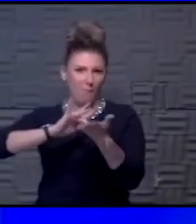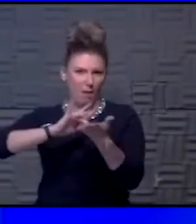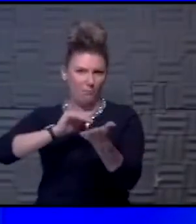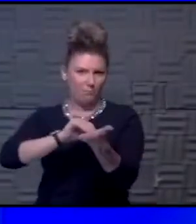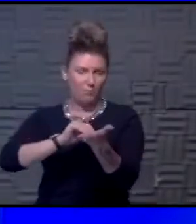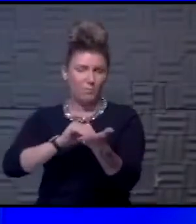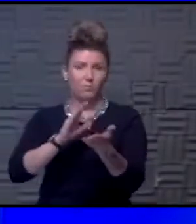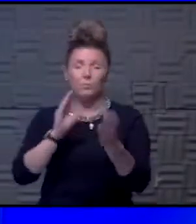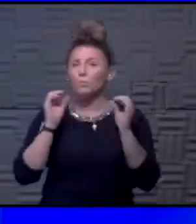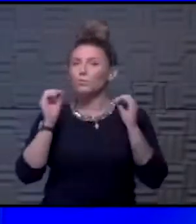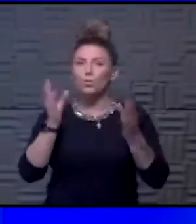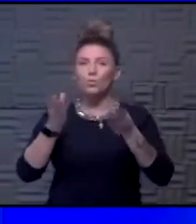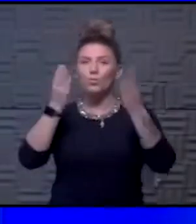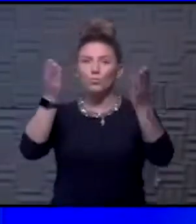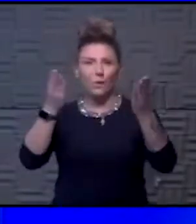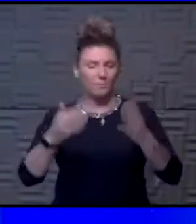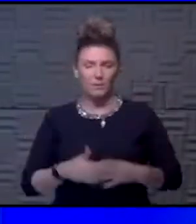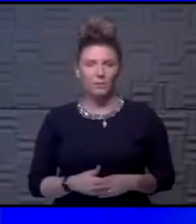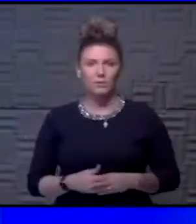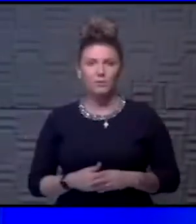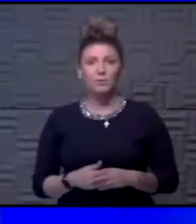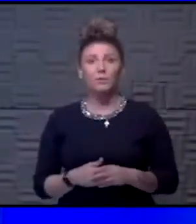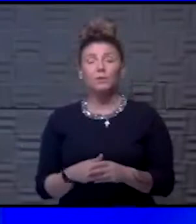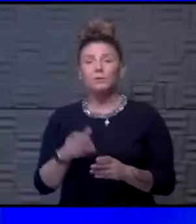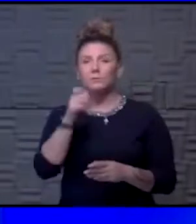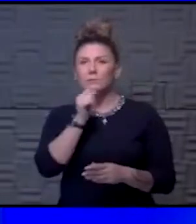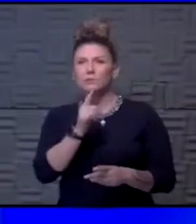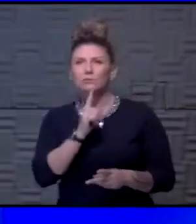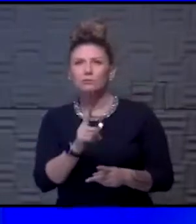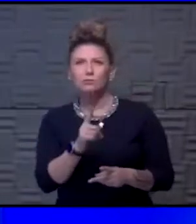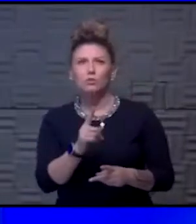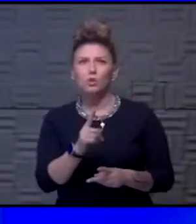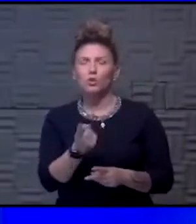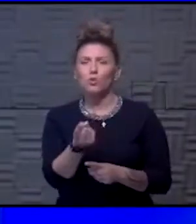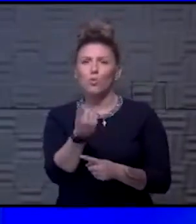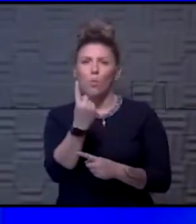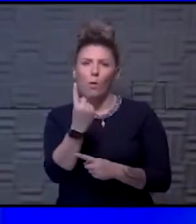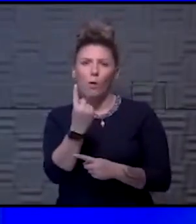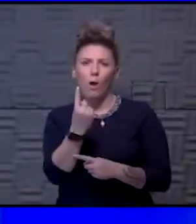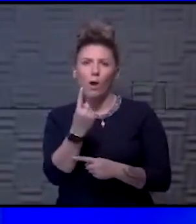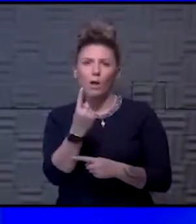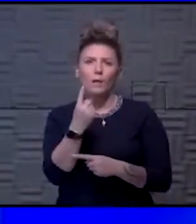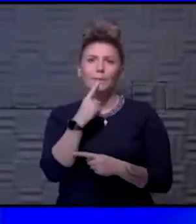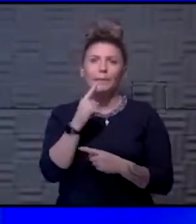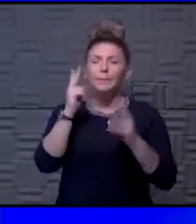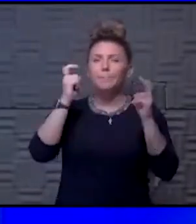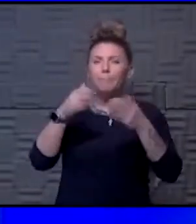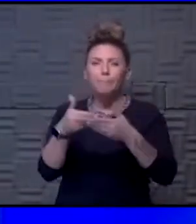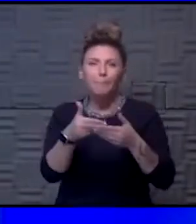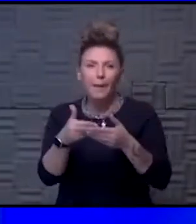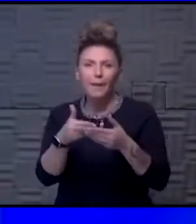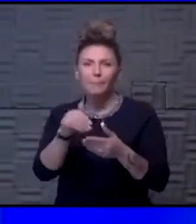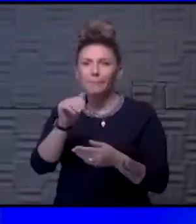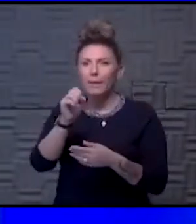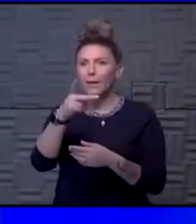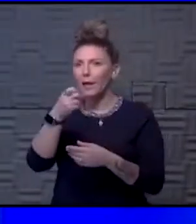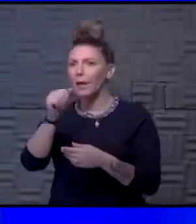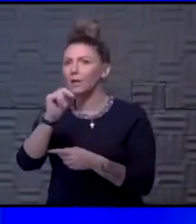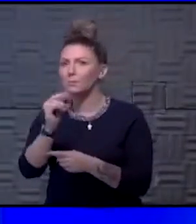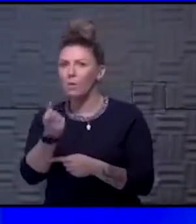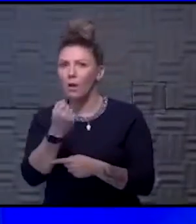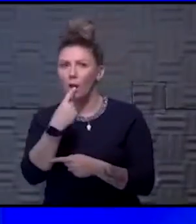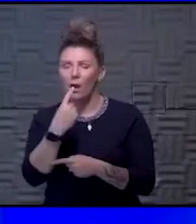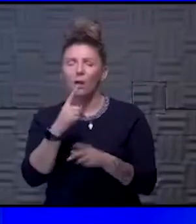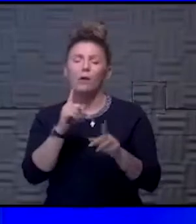to do that, just because I'm not sure the utility of one baby aspirin. The other thing is we do know that people can go